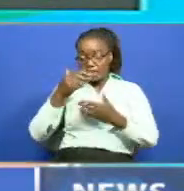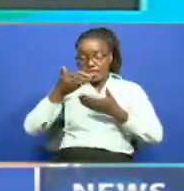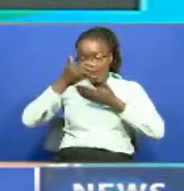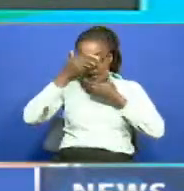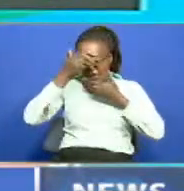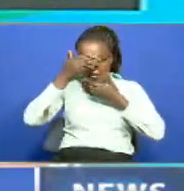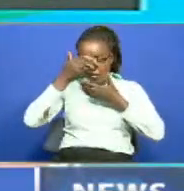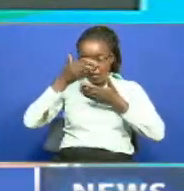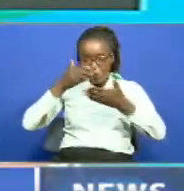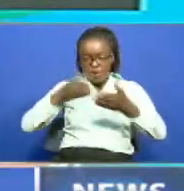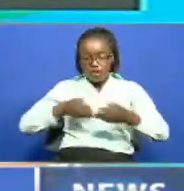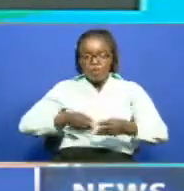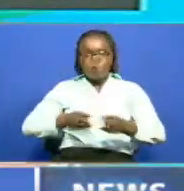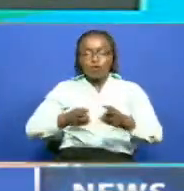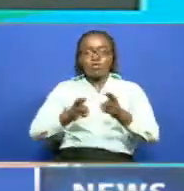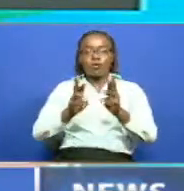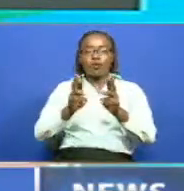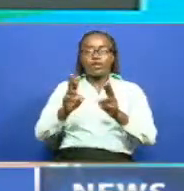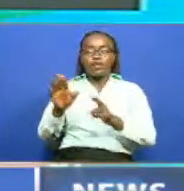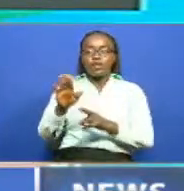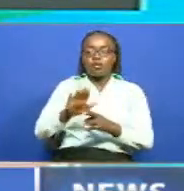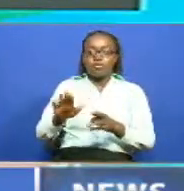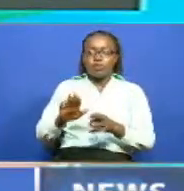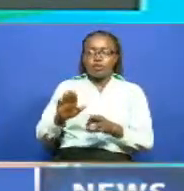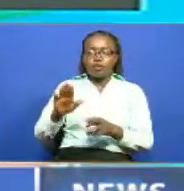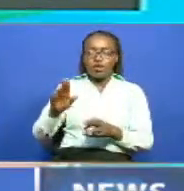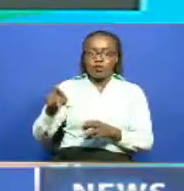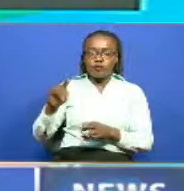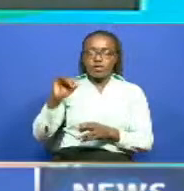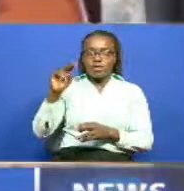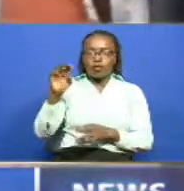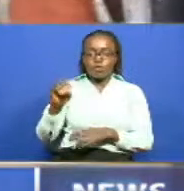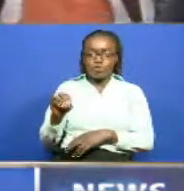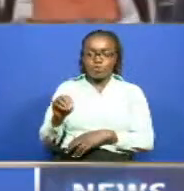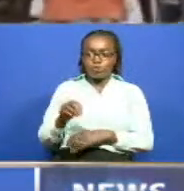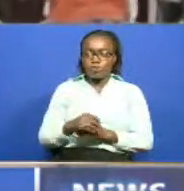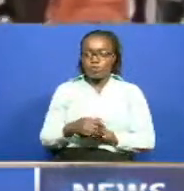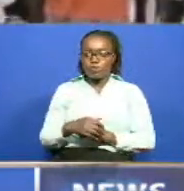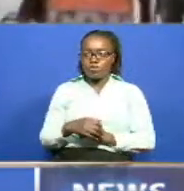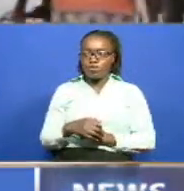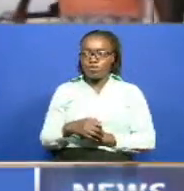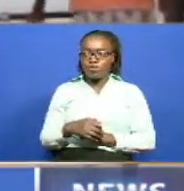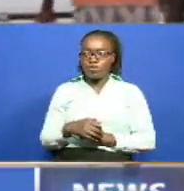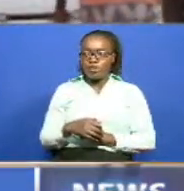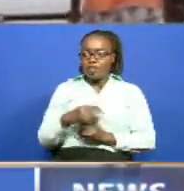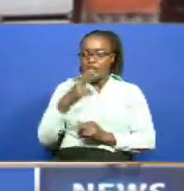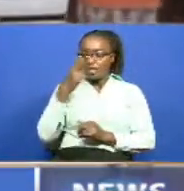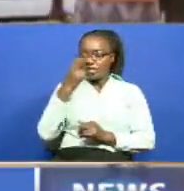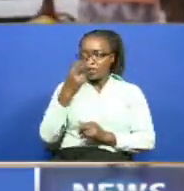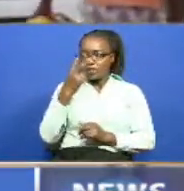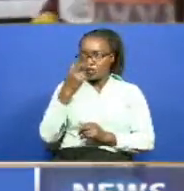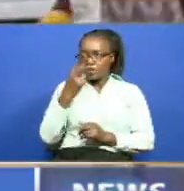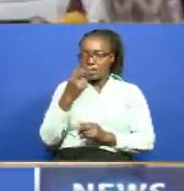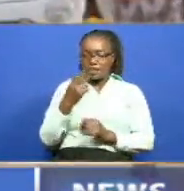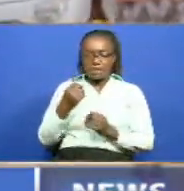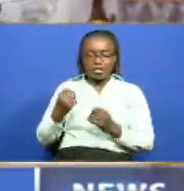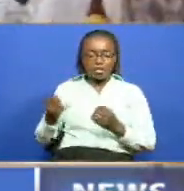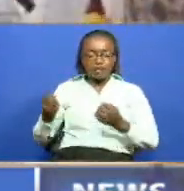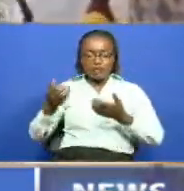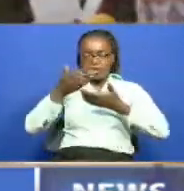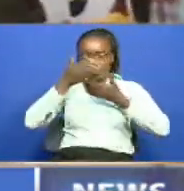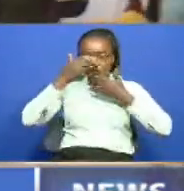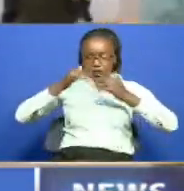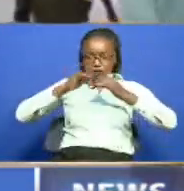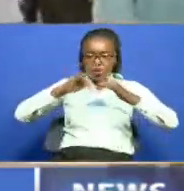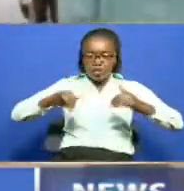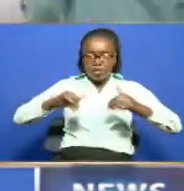Al-Shabaab along the remote area between Fino and Sheikh Barrow. The suspected Al-Shabaab militia allegedly separated the